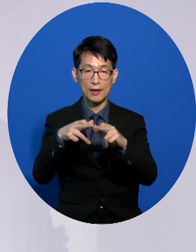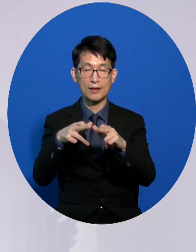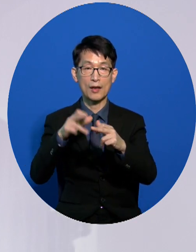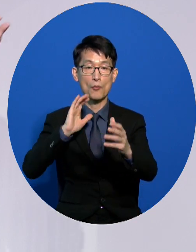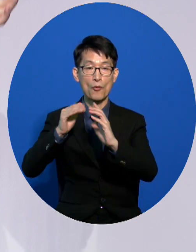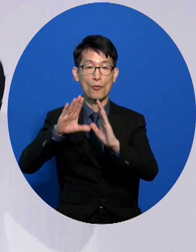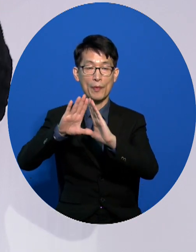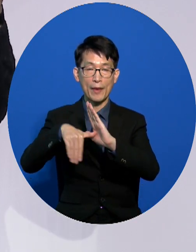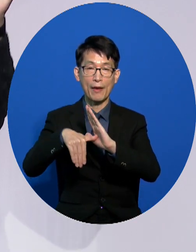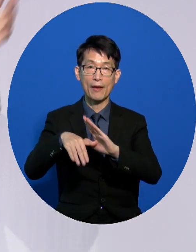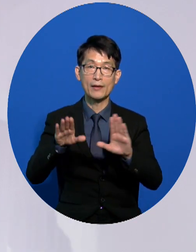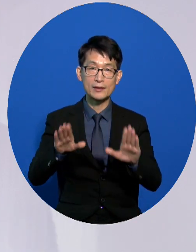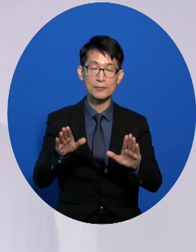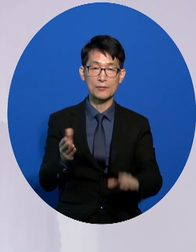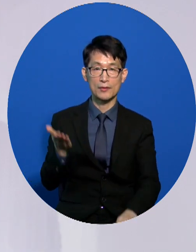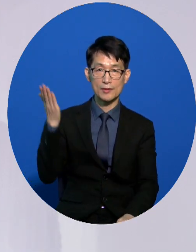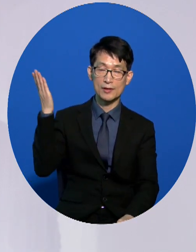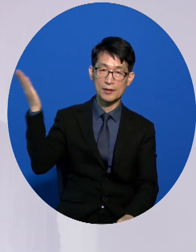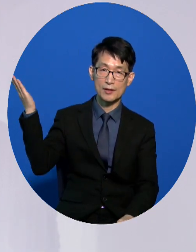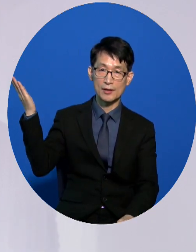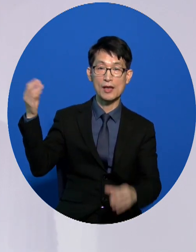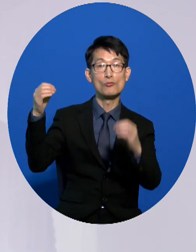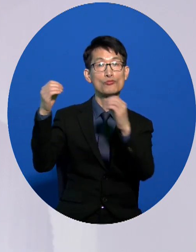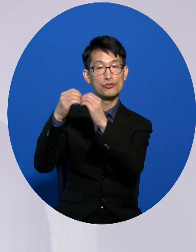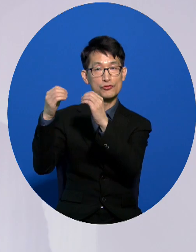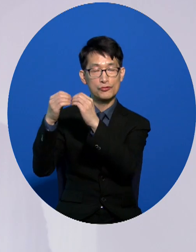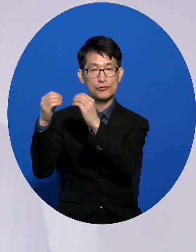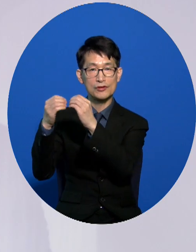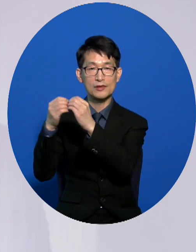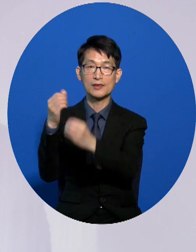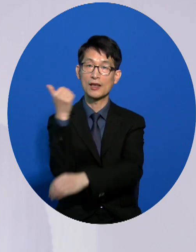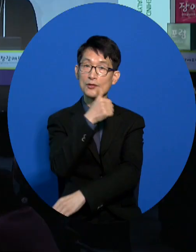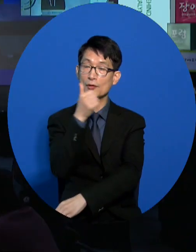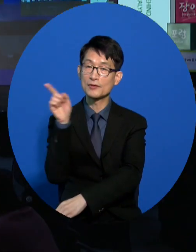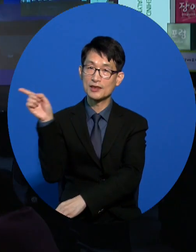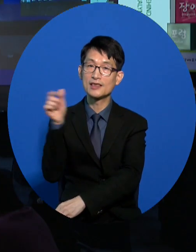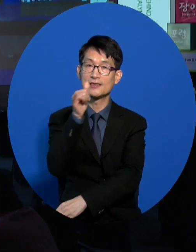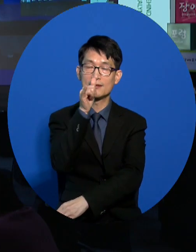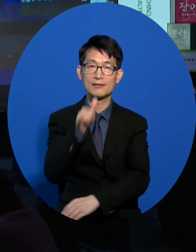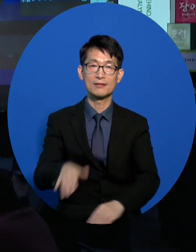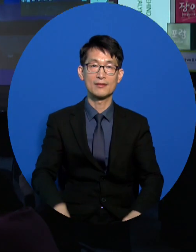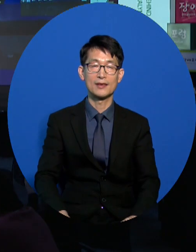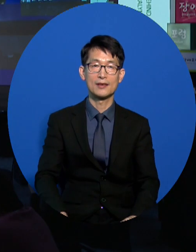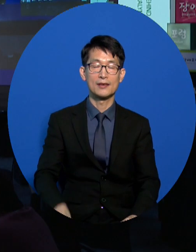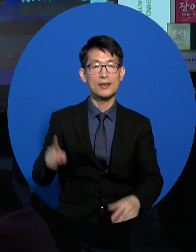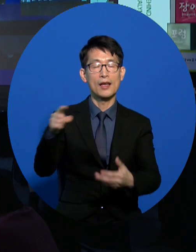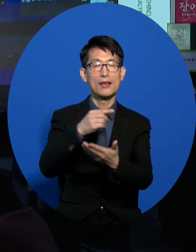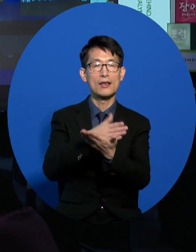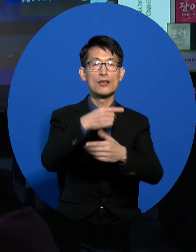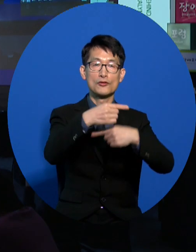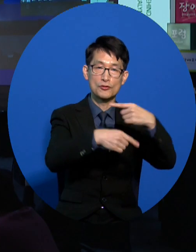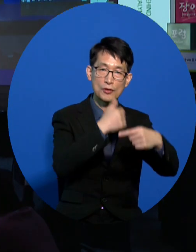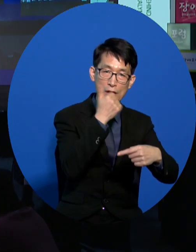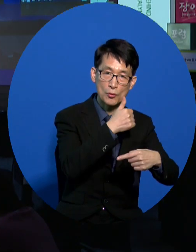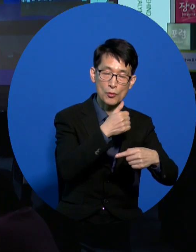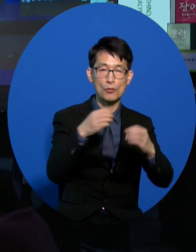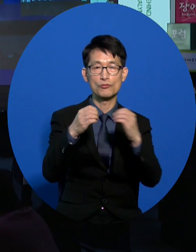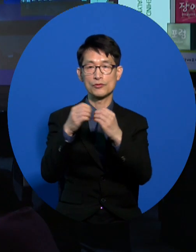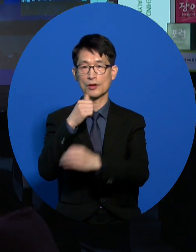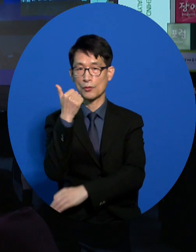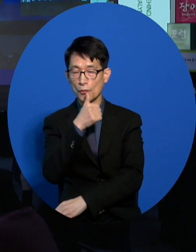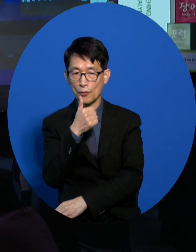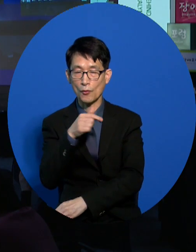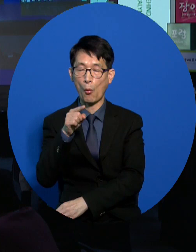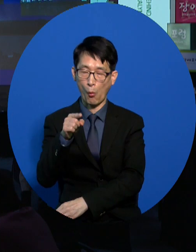language services. So here at the PDF roundtable, we naturally